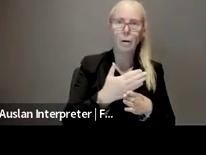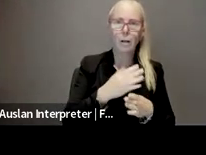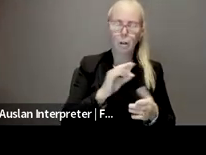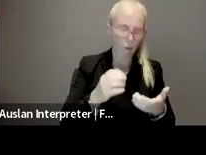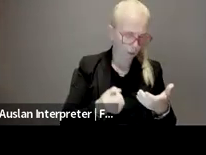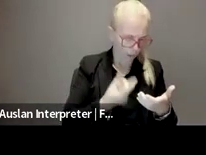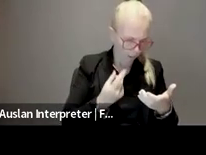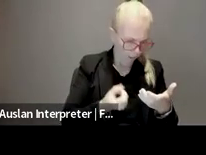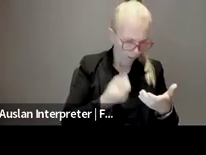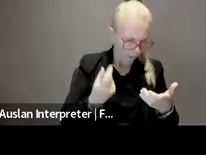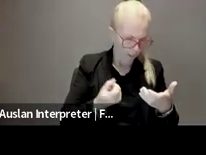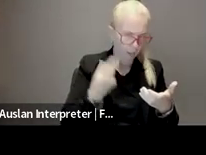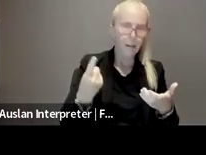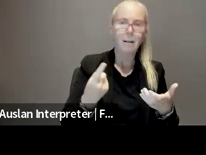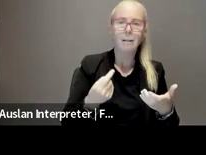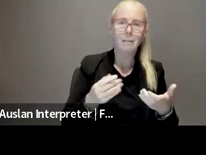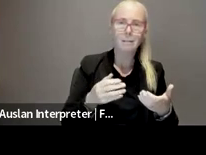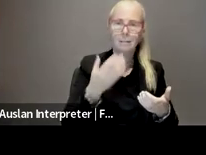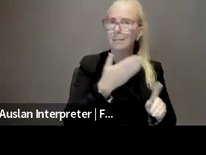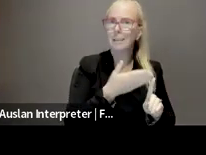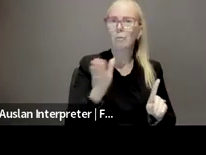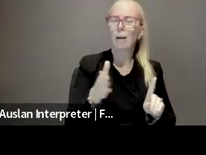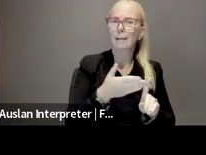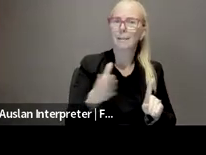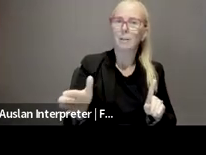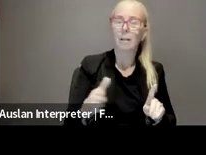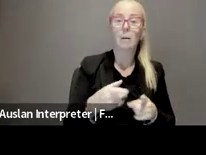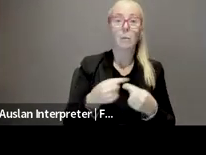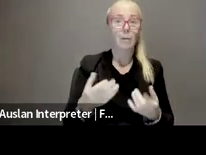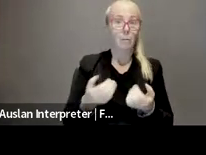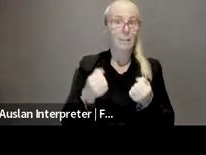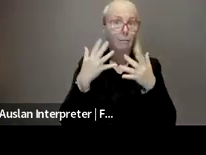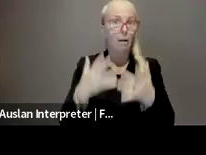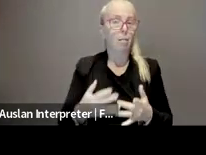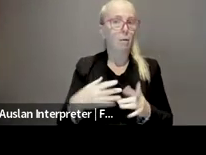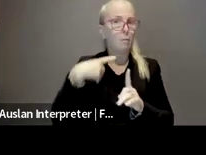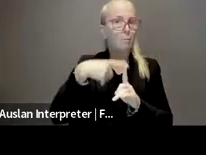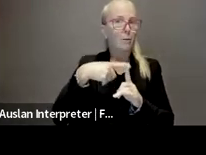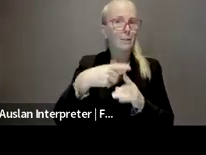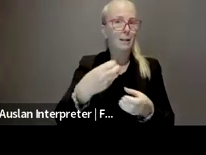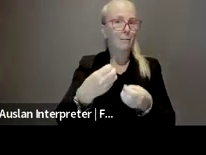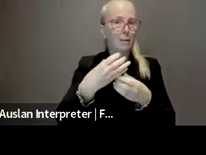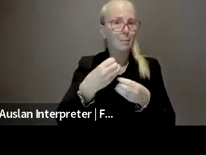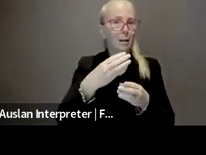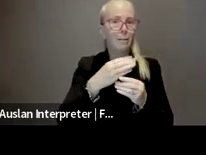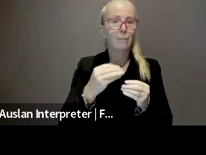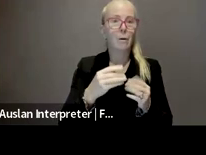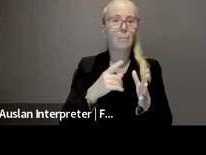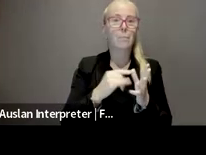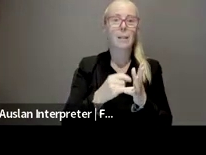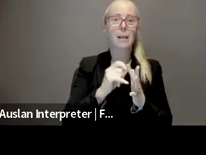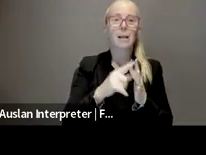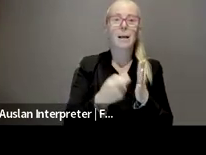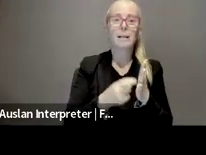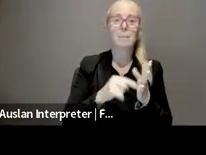positive feedback from multiple team leaders at our early customers as URATech and Lyra Health. If you believe your team could benefit from